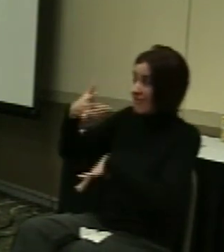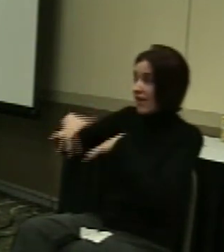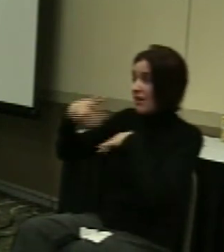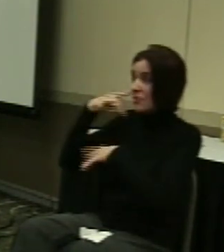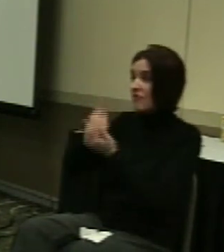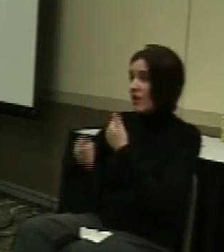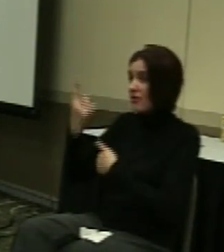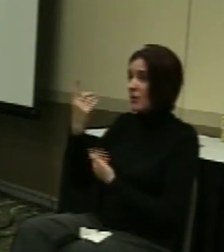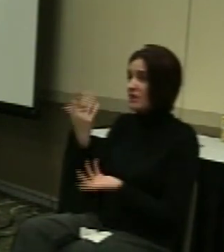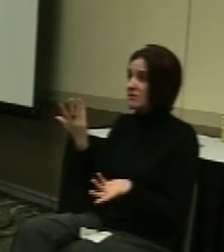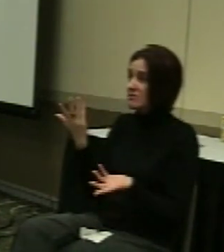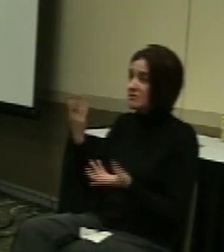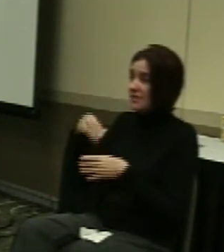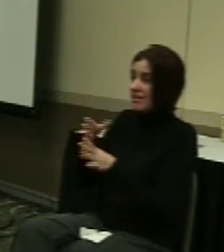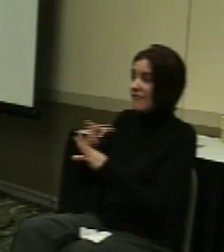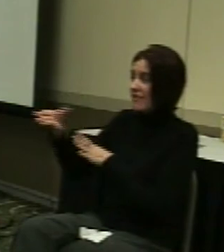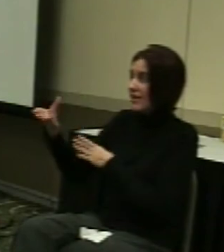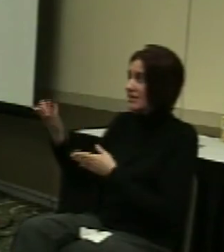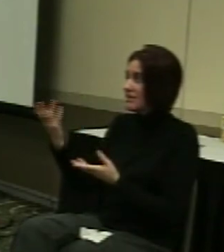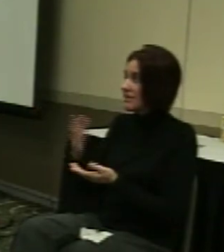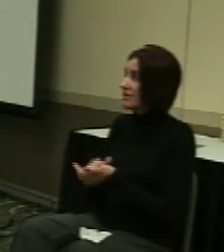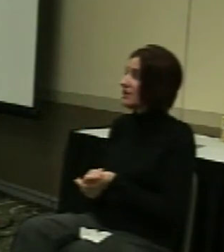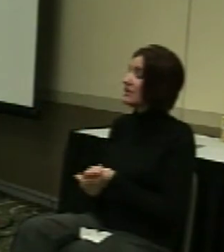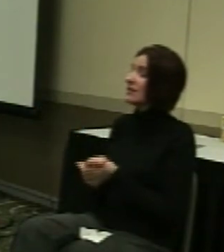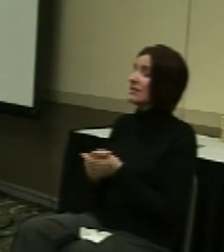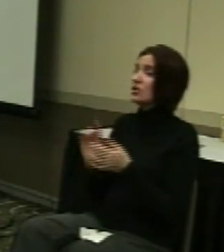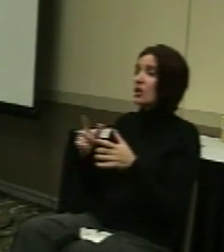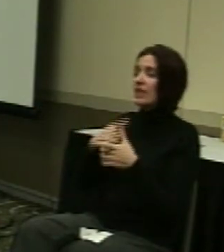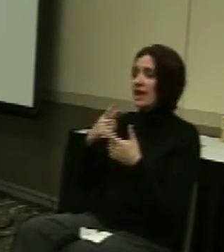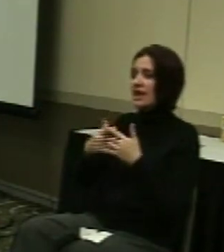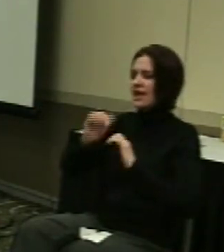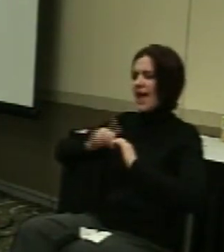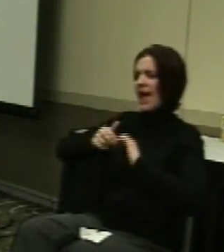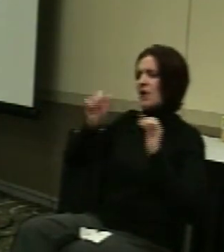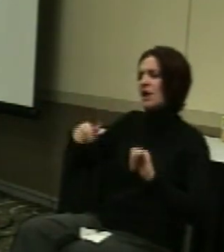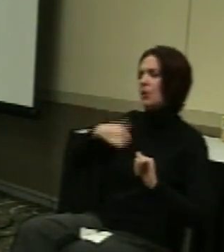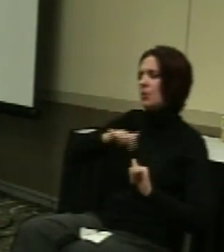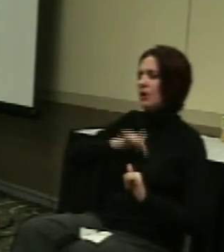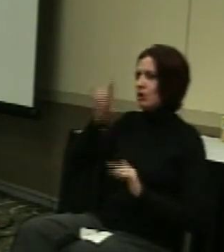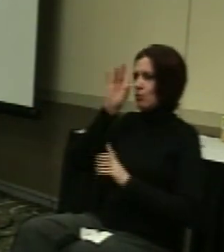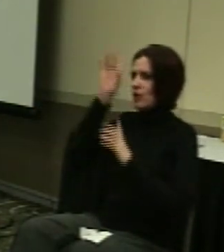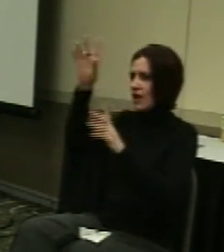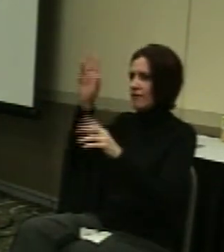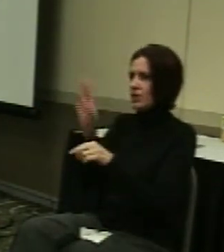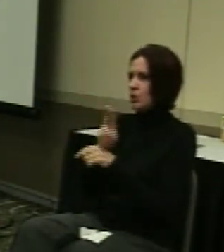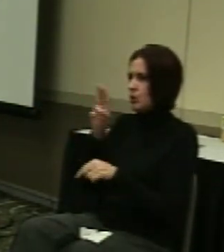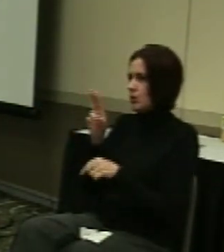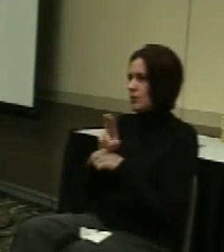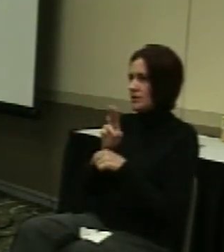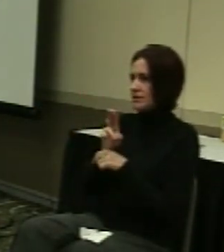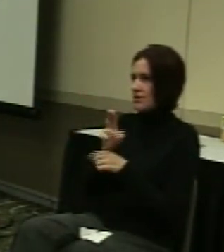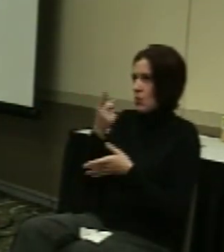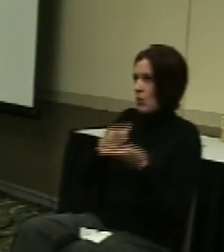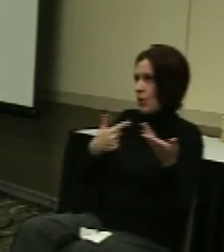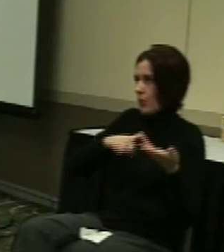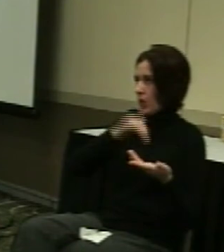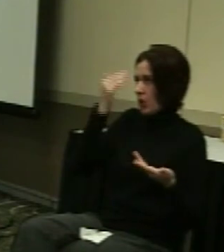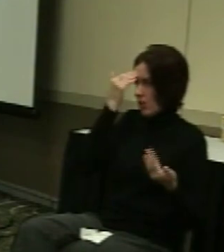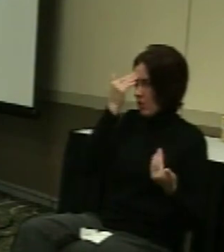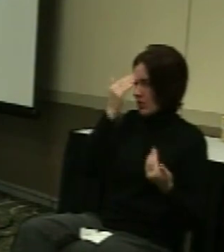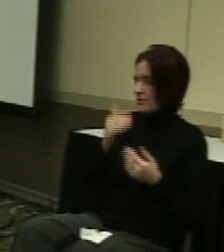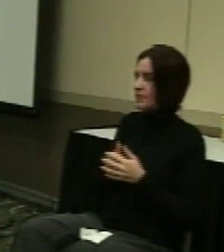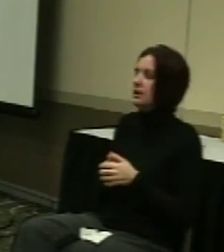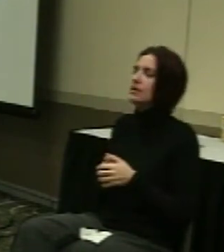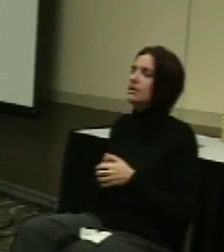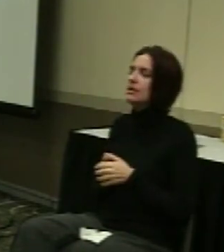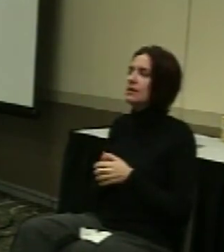and it's a matter of how are we going to creatively use our knowledge and deal with the complicated